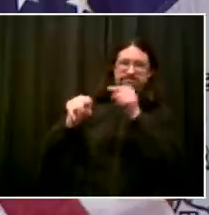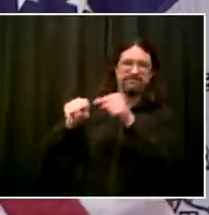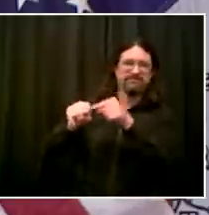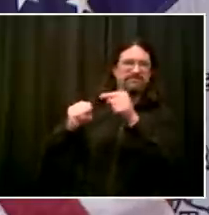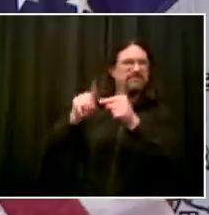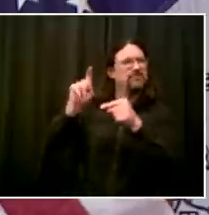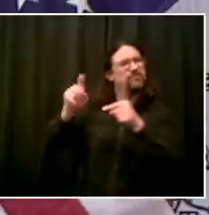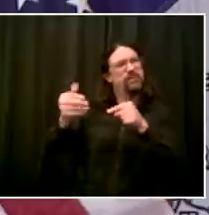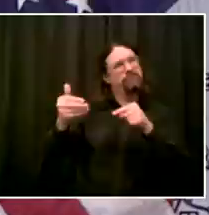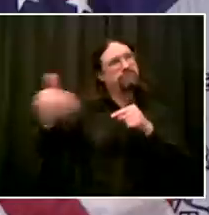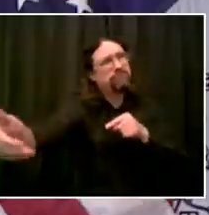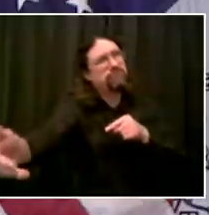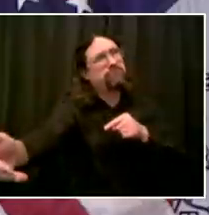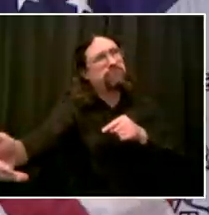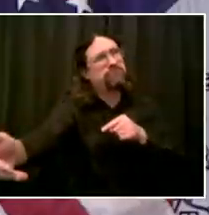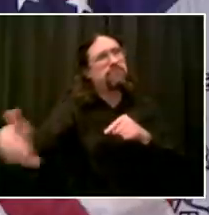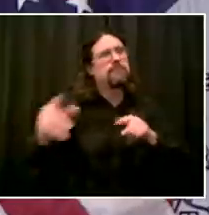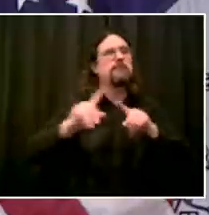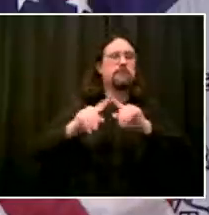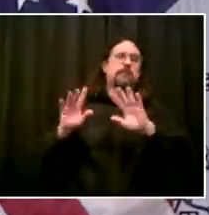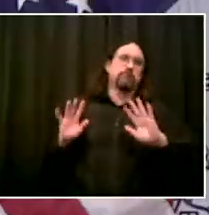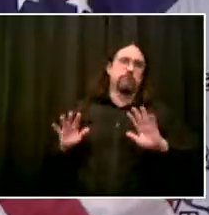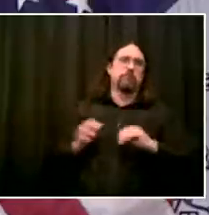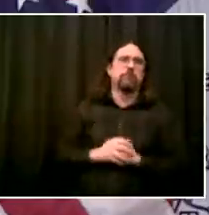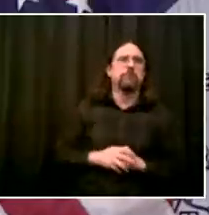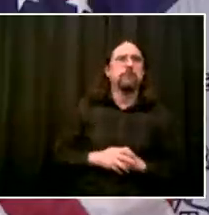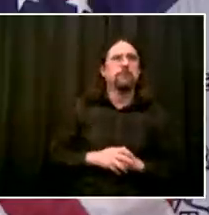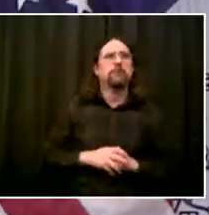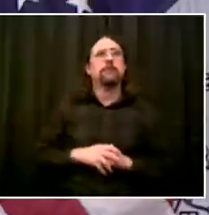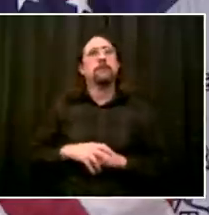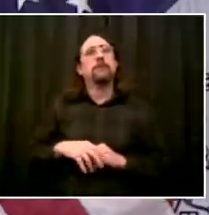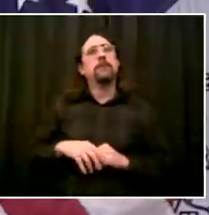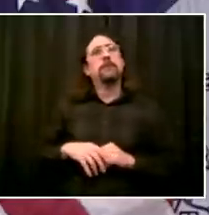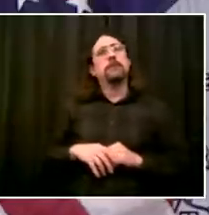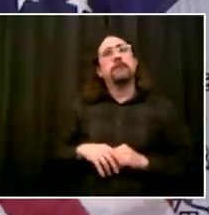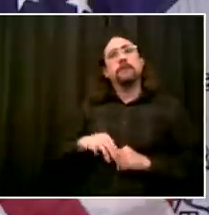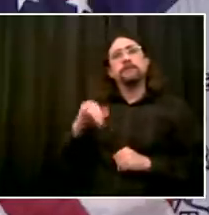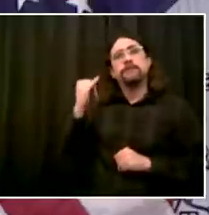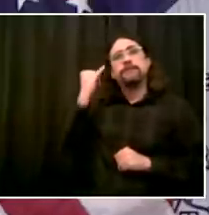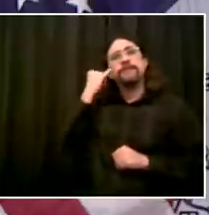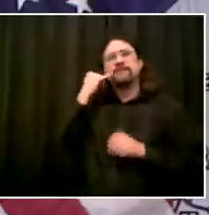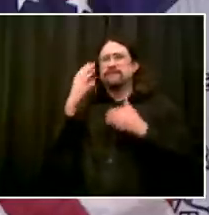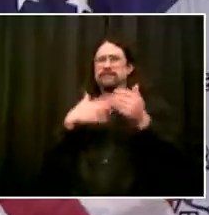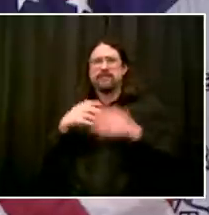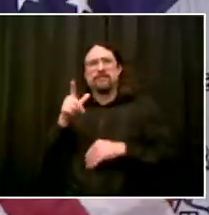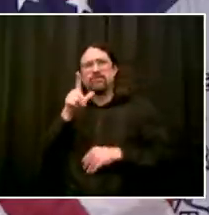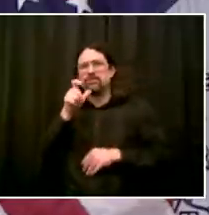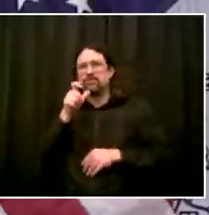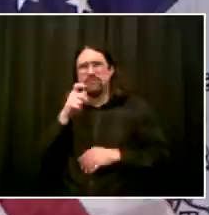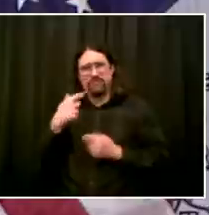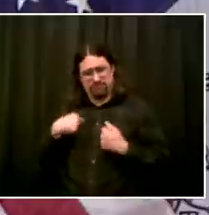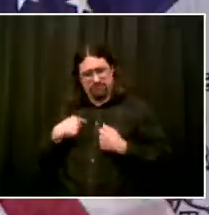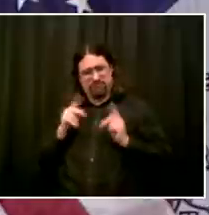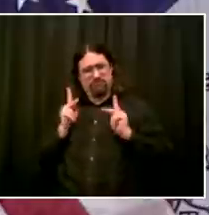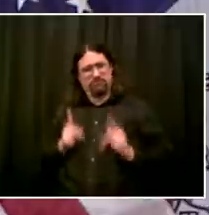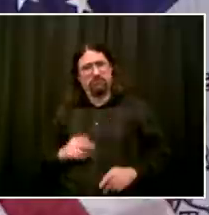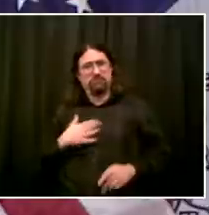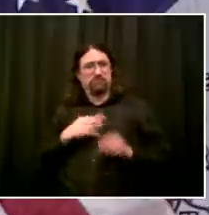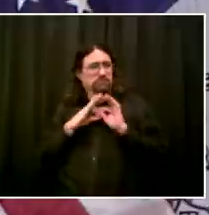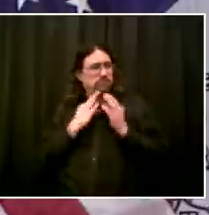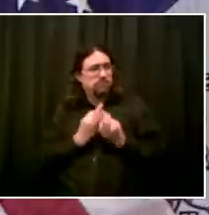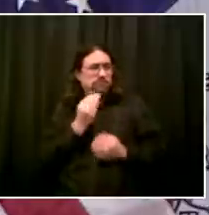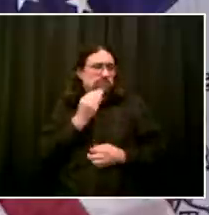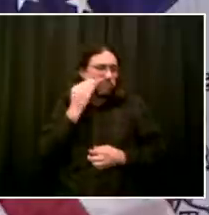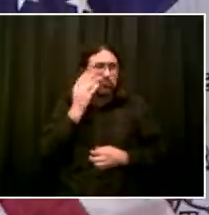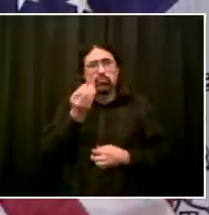the Great Depression to be evicting people. We need to give people a timeline and a grace